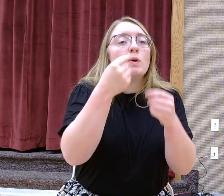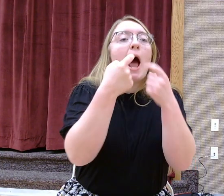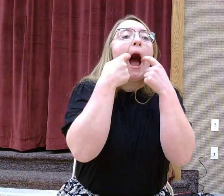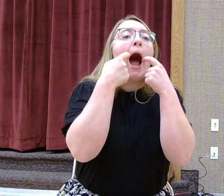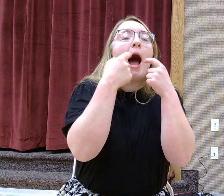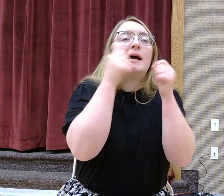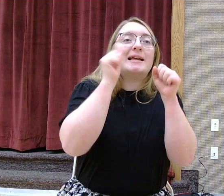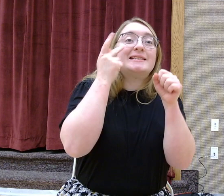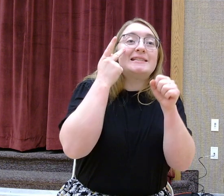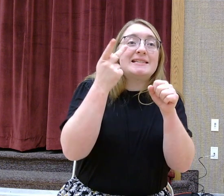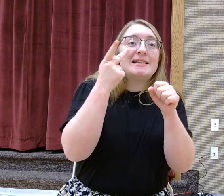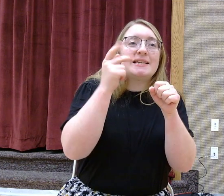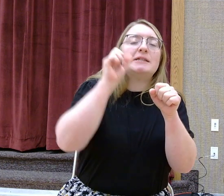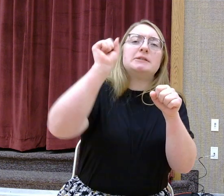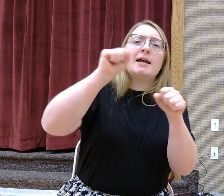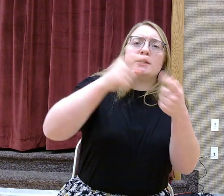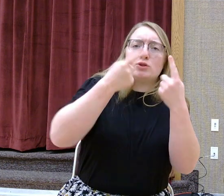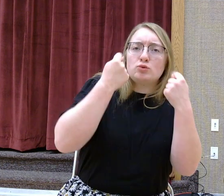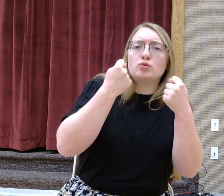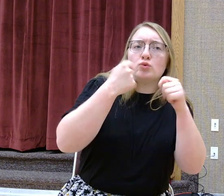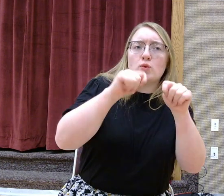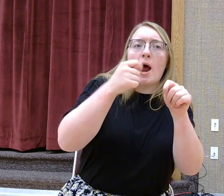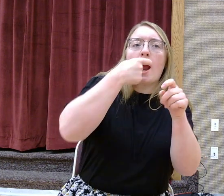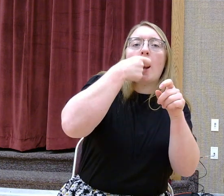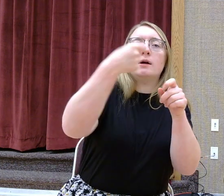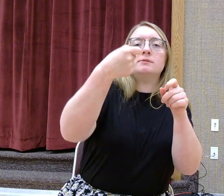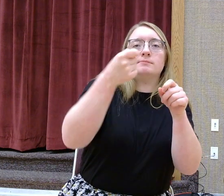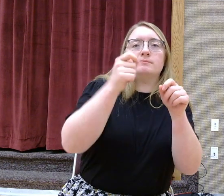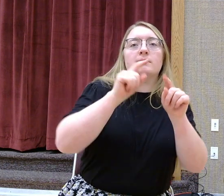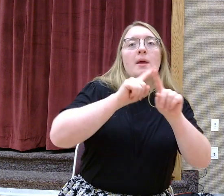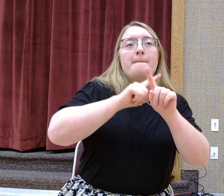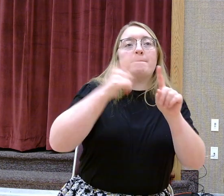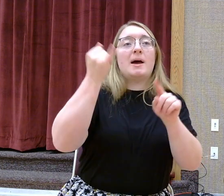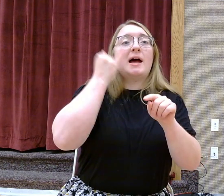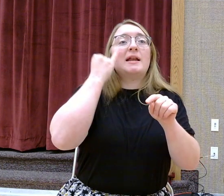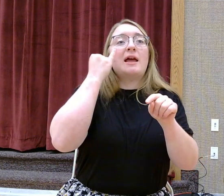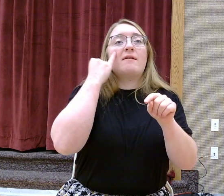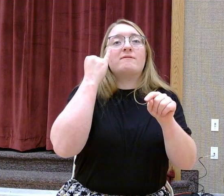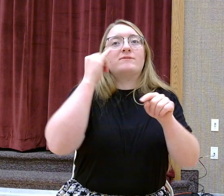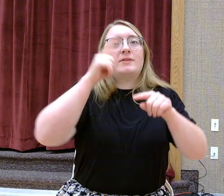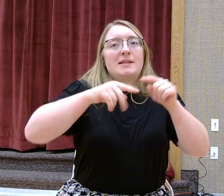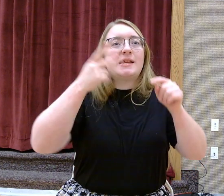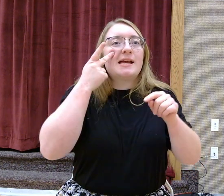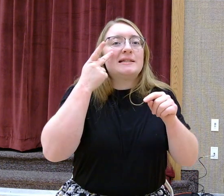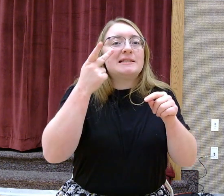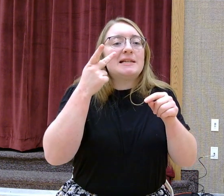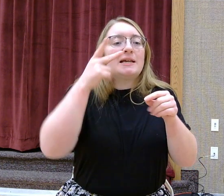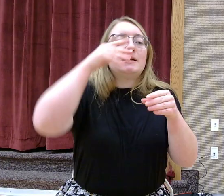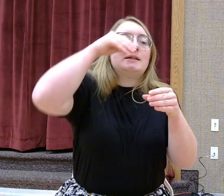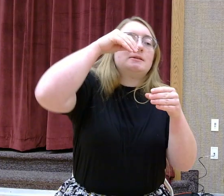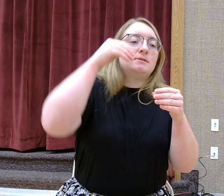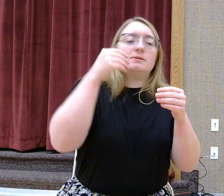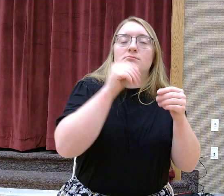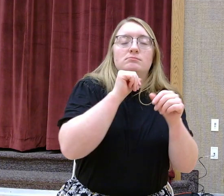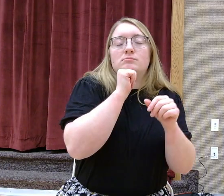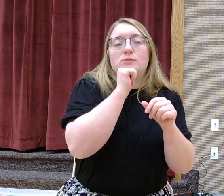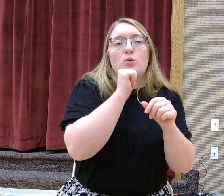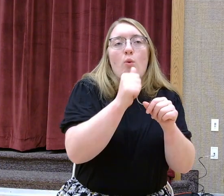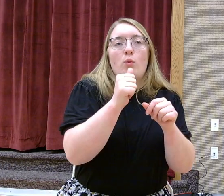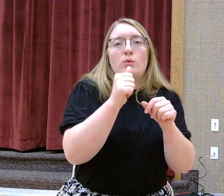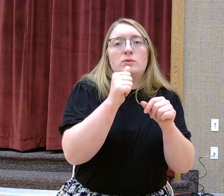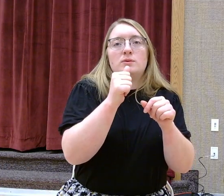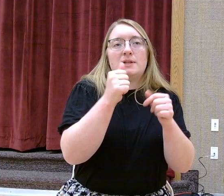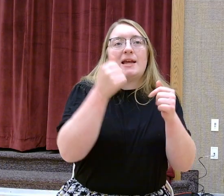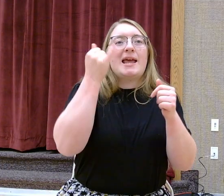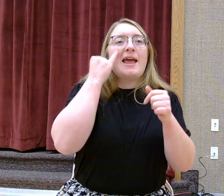beneficial. That'd be beneficial. If it's seen and you can pull it out, great. If you think you're gonna pull it, if you're gonna shove it back in there by reaching in there, don't.